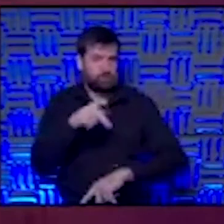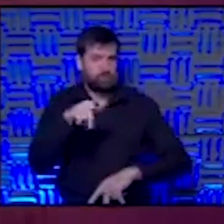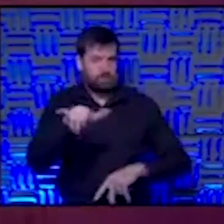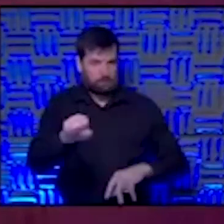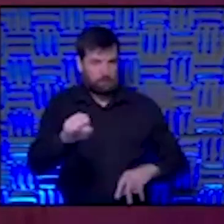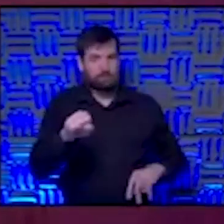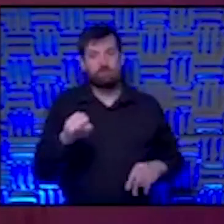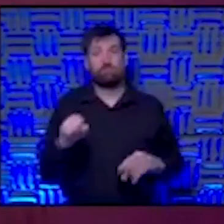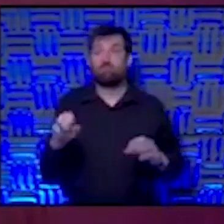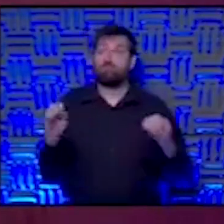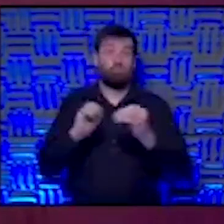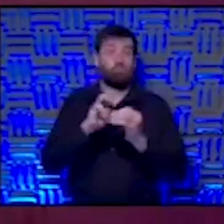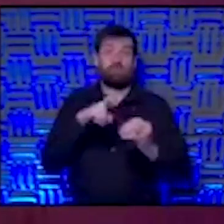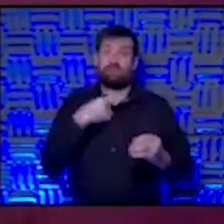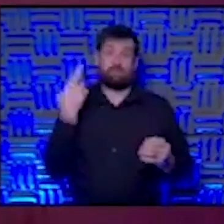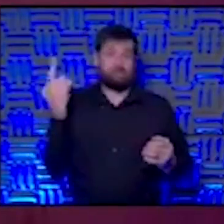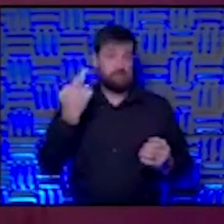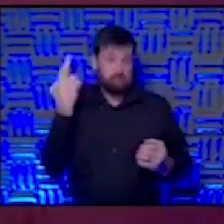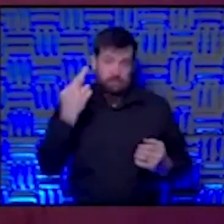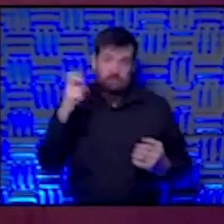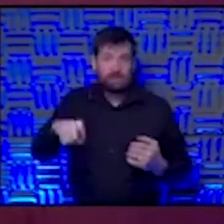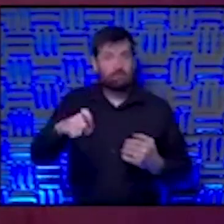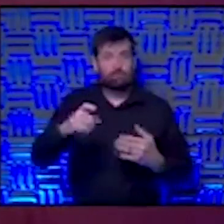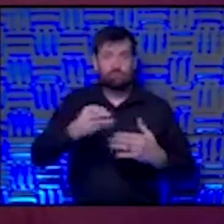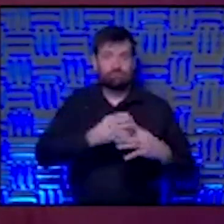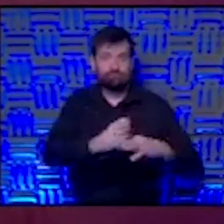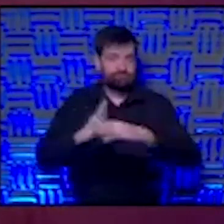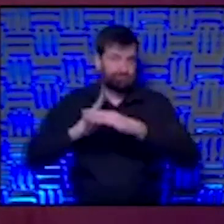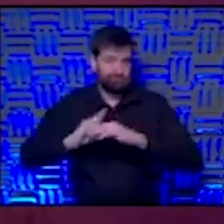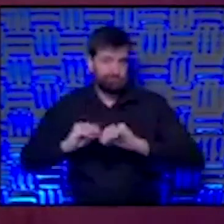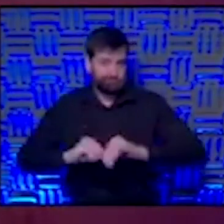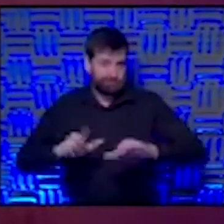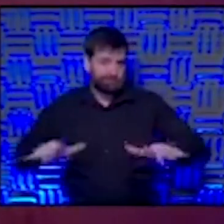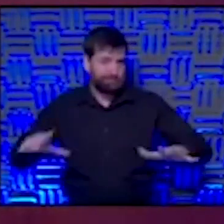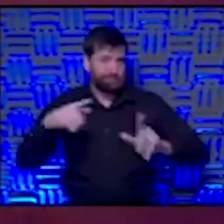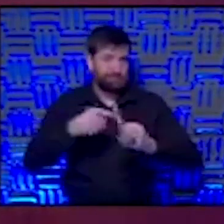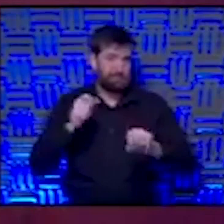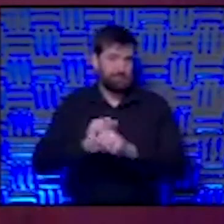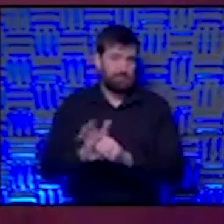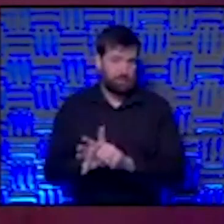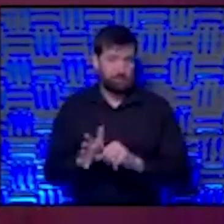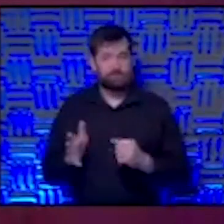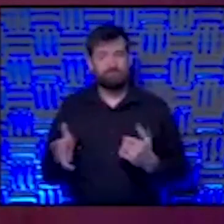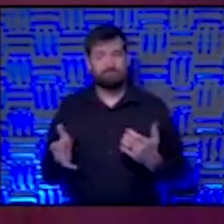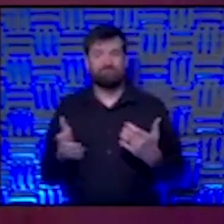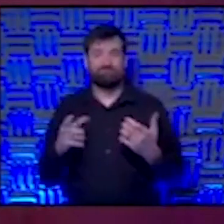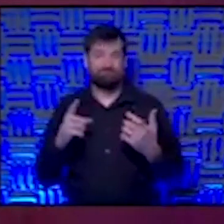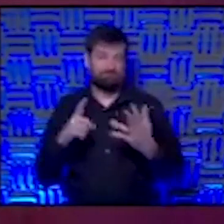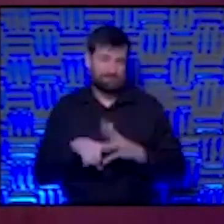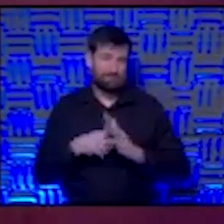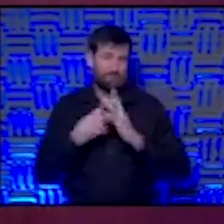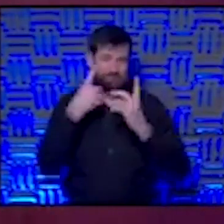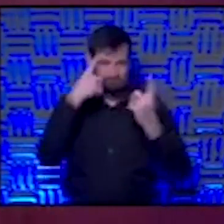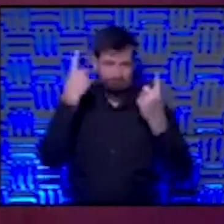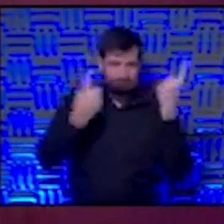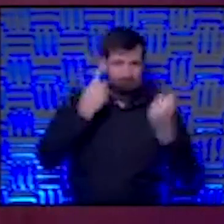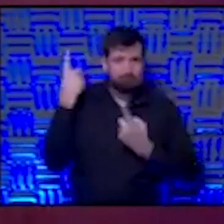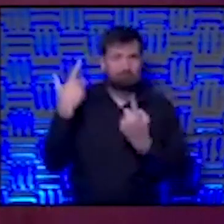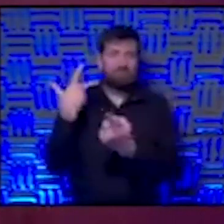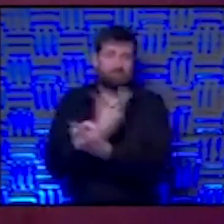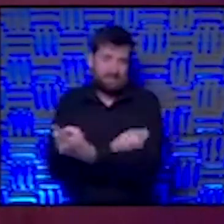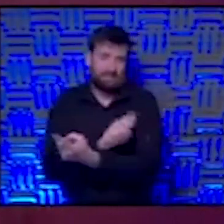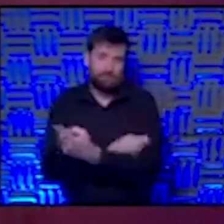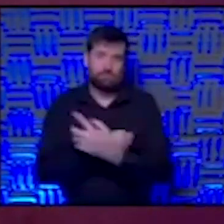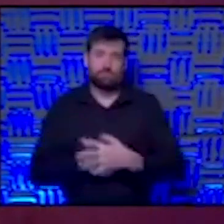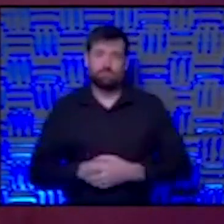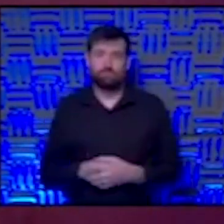more reason that we have to really prevent more people from getting COVID and really start thinking about vaccinations as they roll